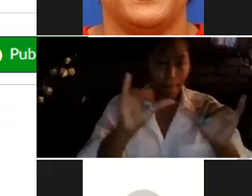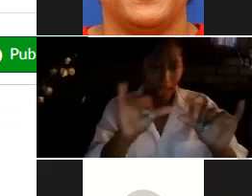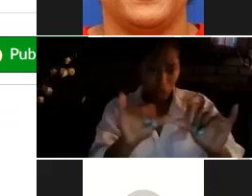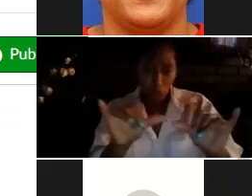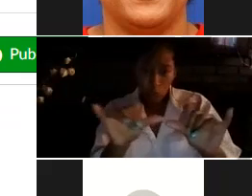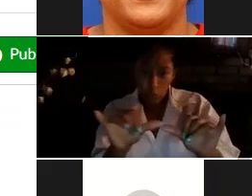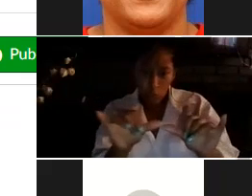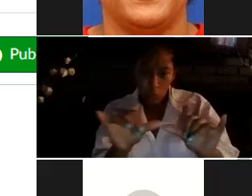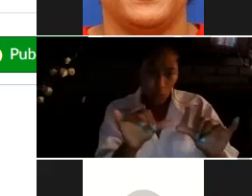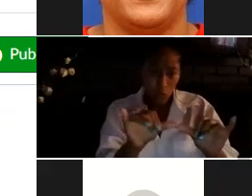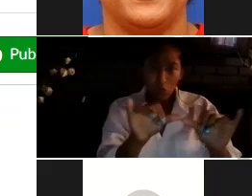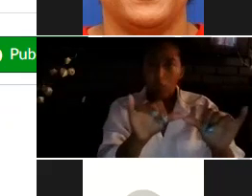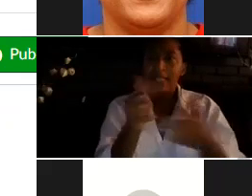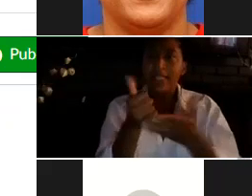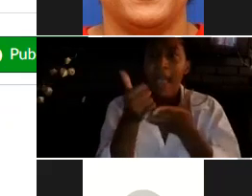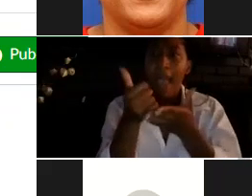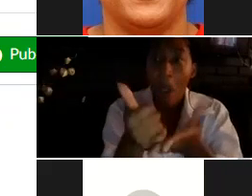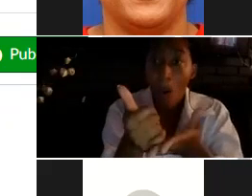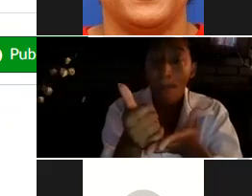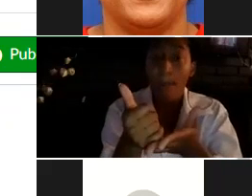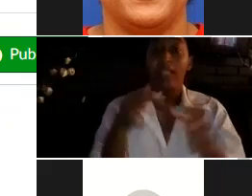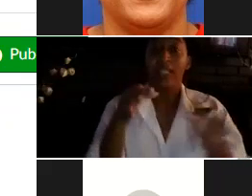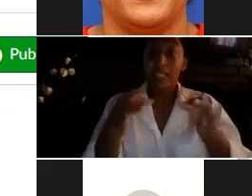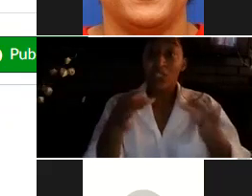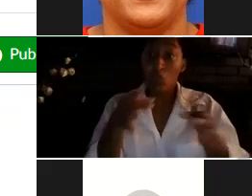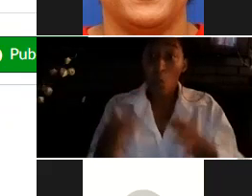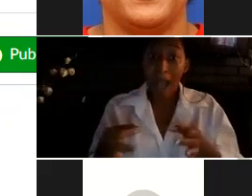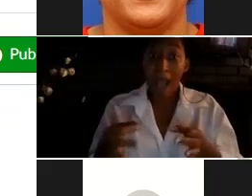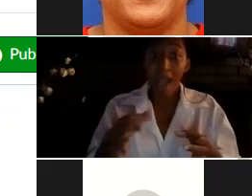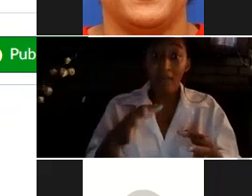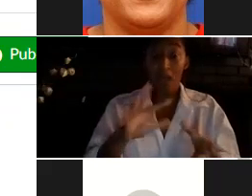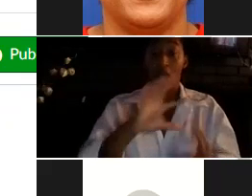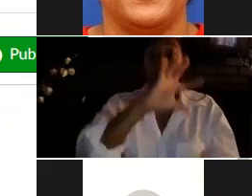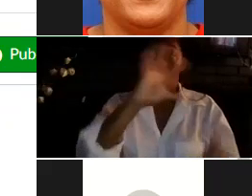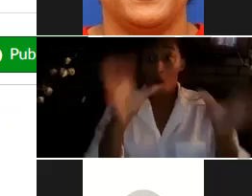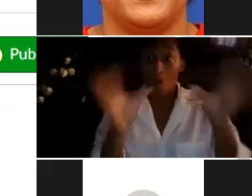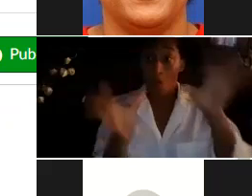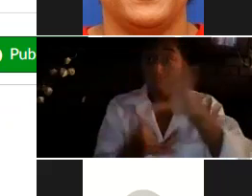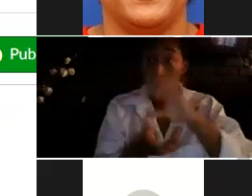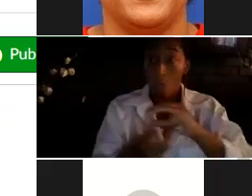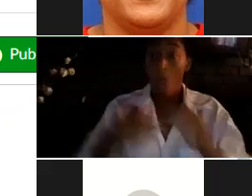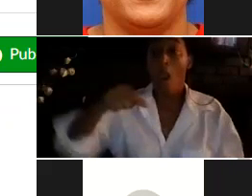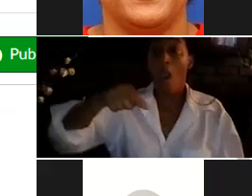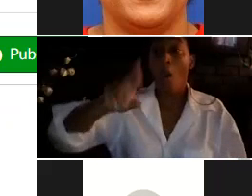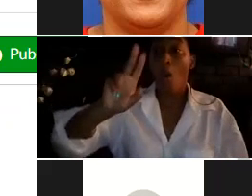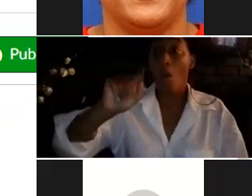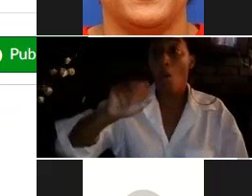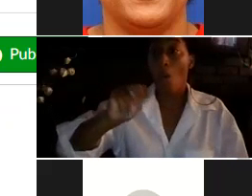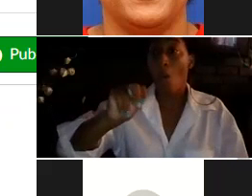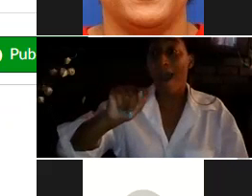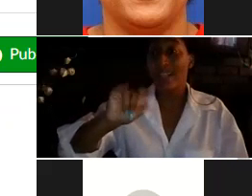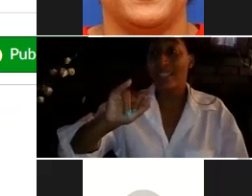describe, quantitatively describe a moving object. So we're going to be relying on